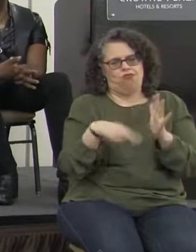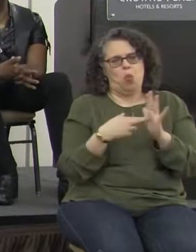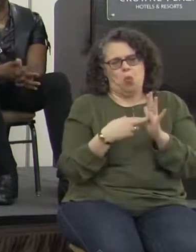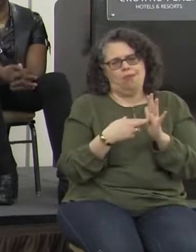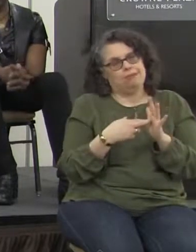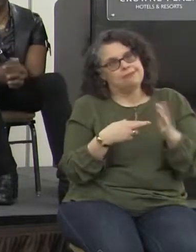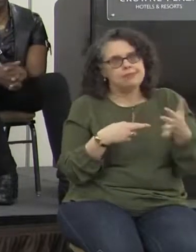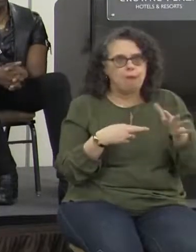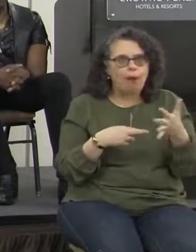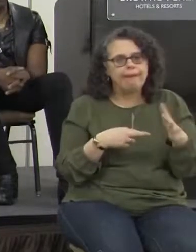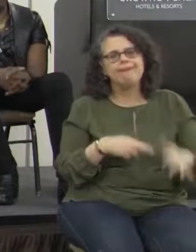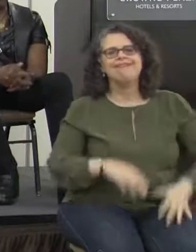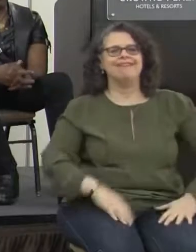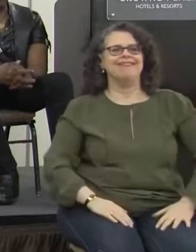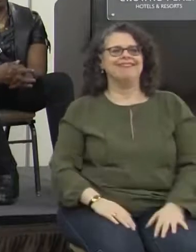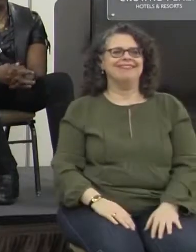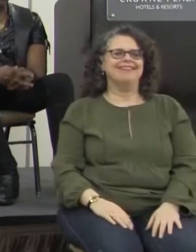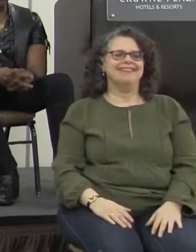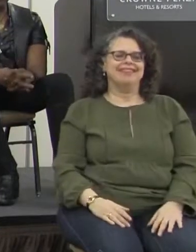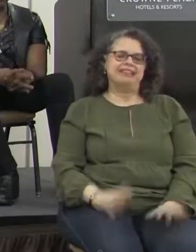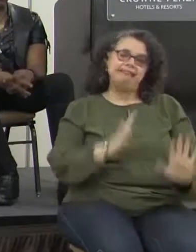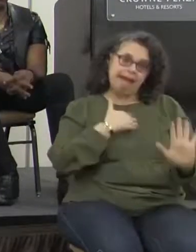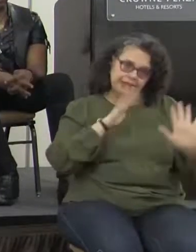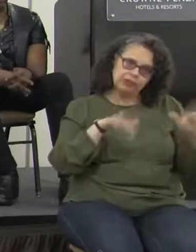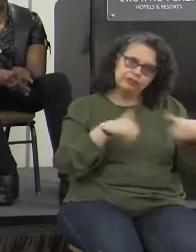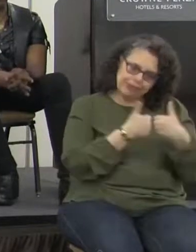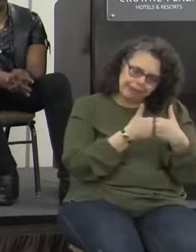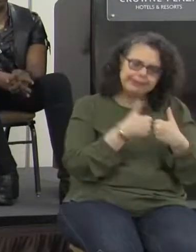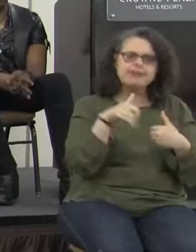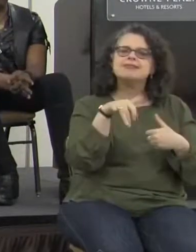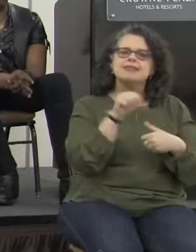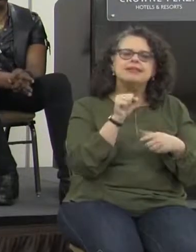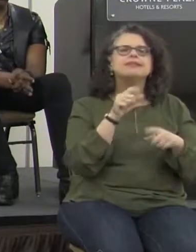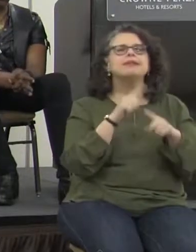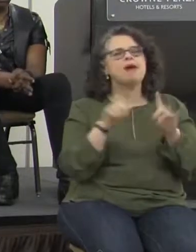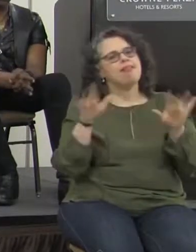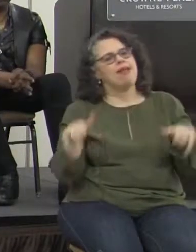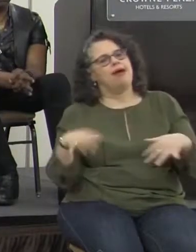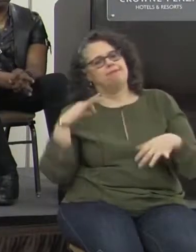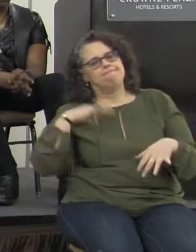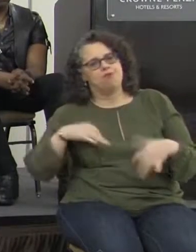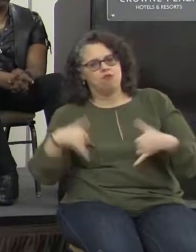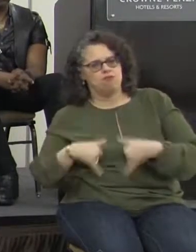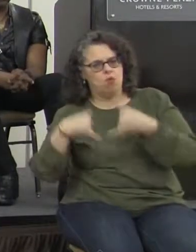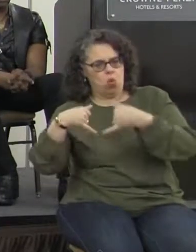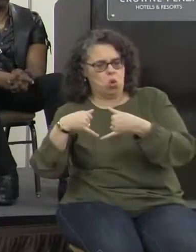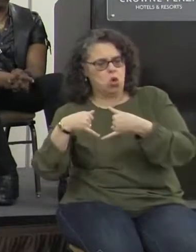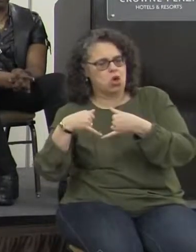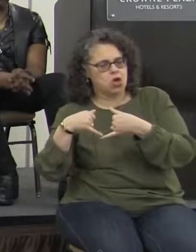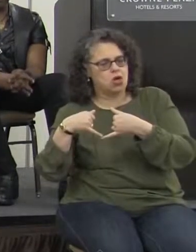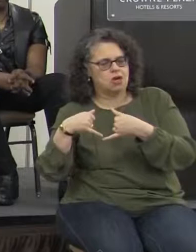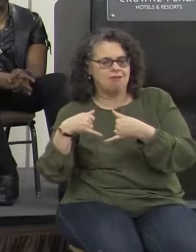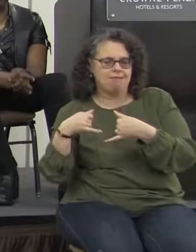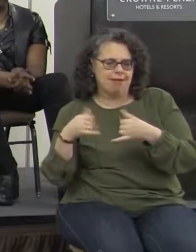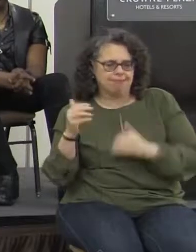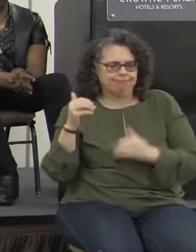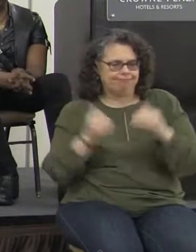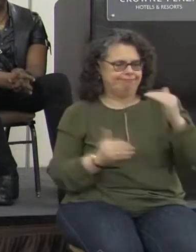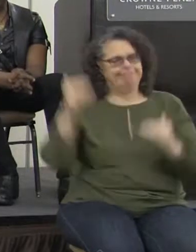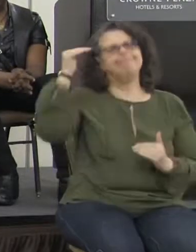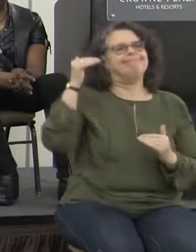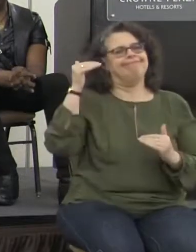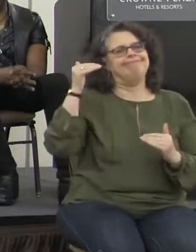somewhat. It has its challenges, but it also has a lot of reward, which is outweigh the challenges.